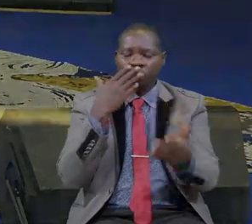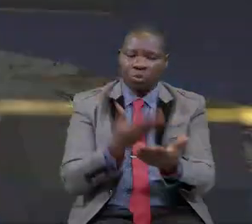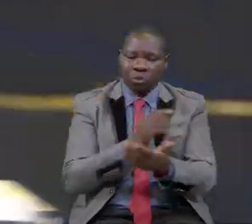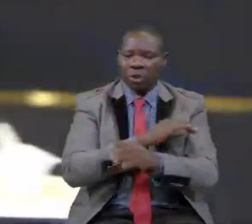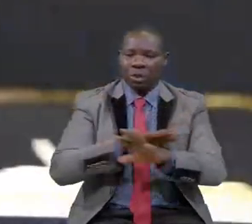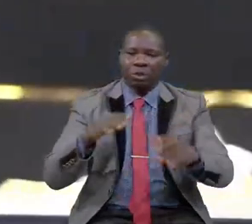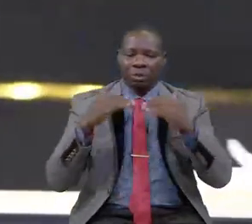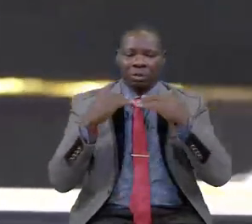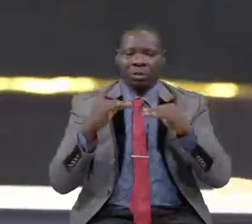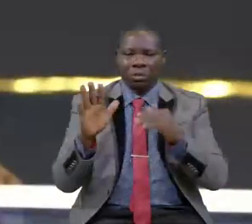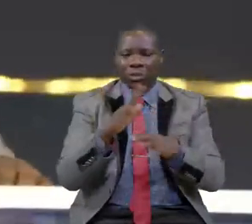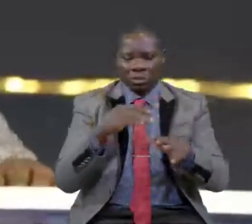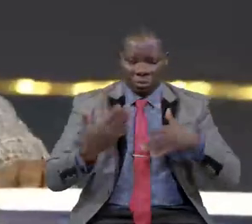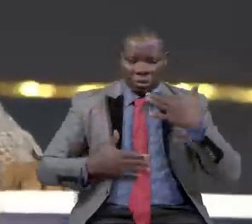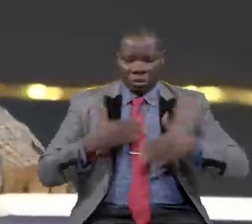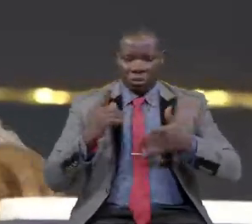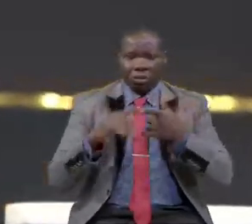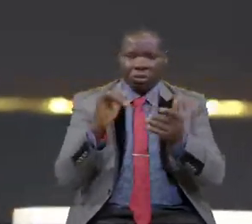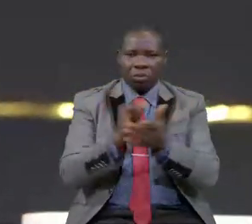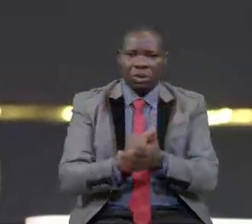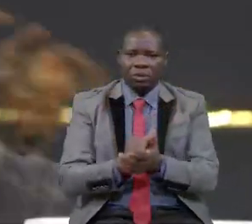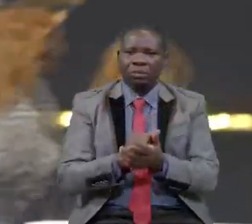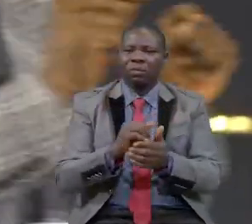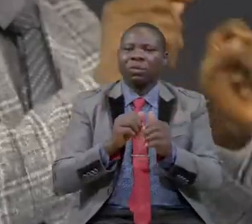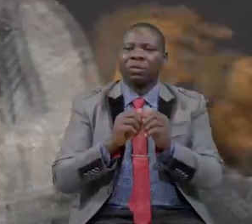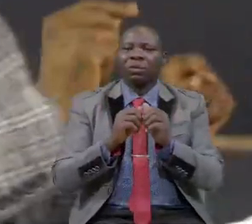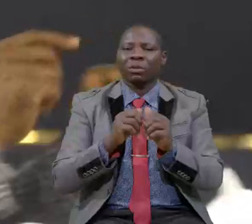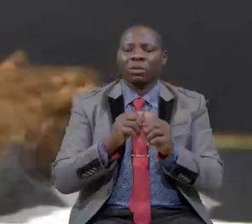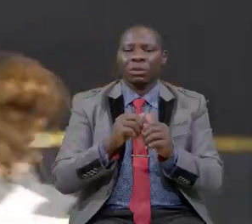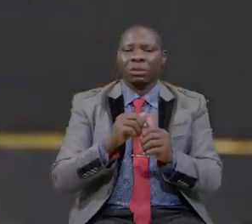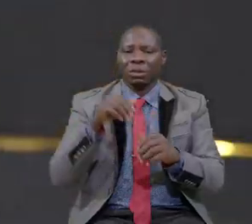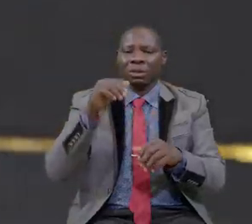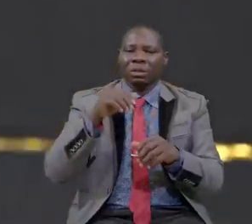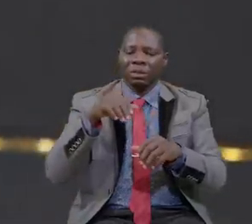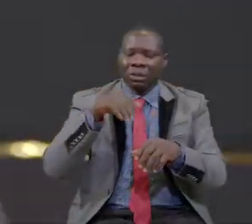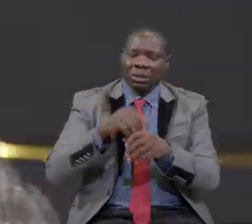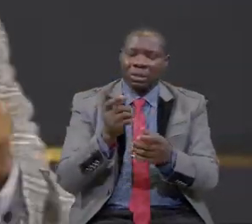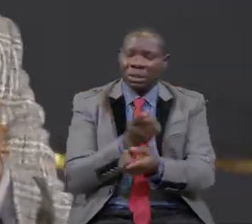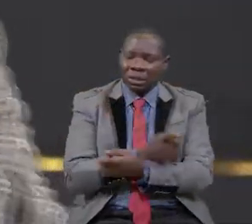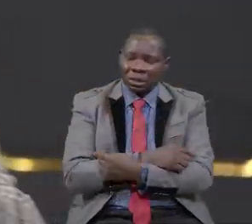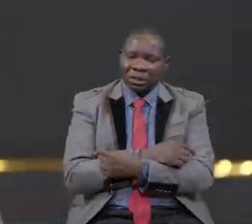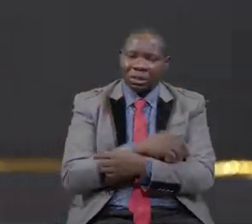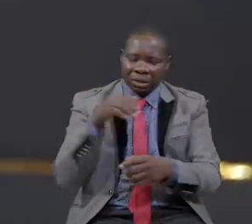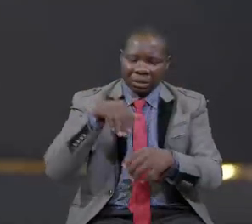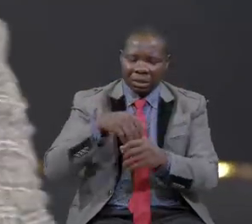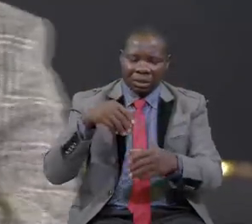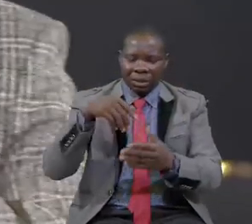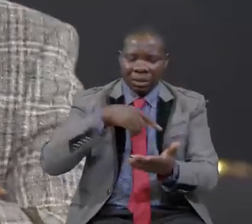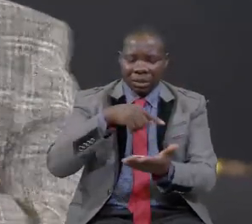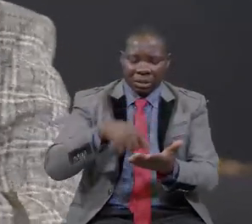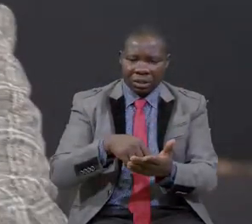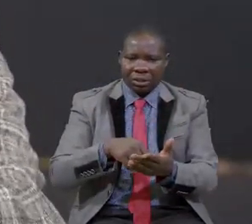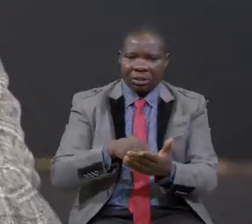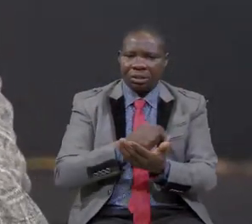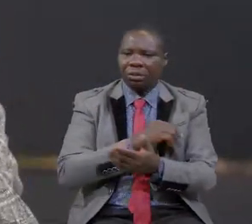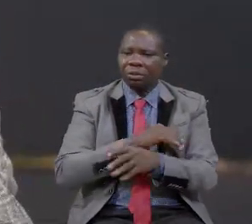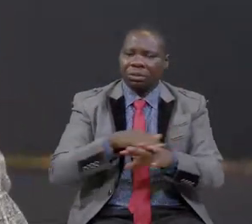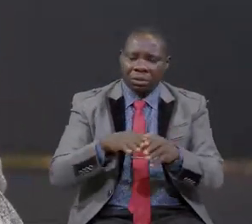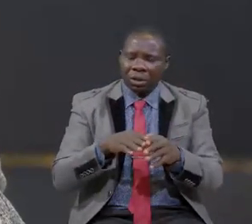to that. Notwithstanding, in this rejoice not, that the spirits